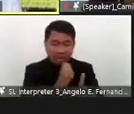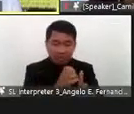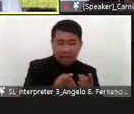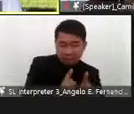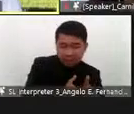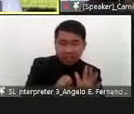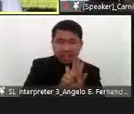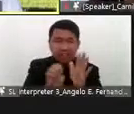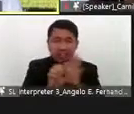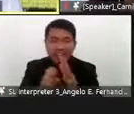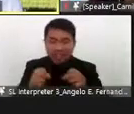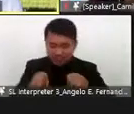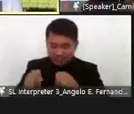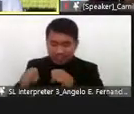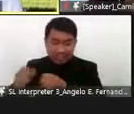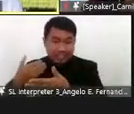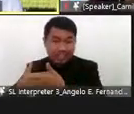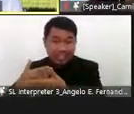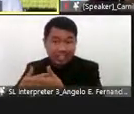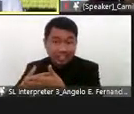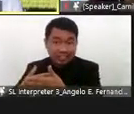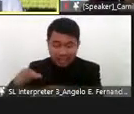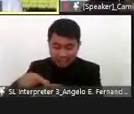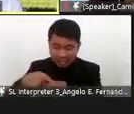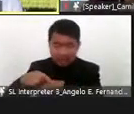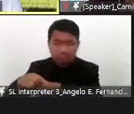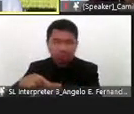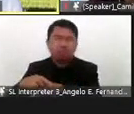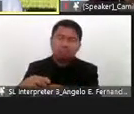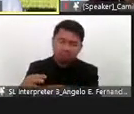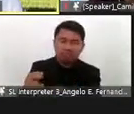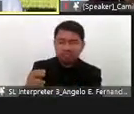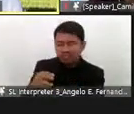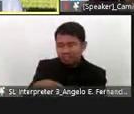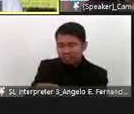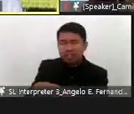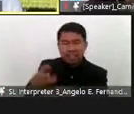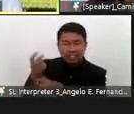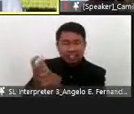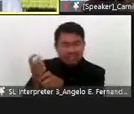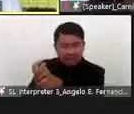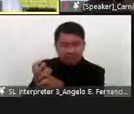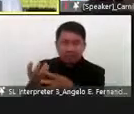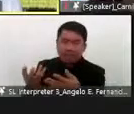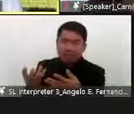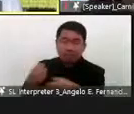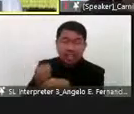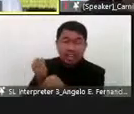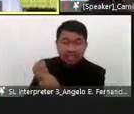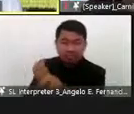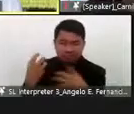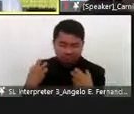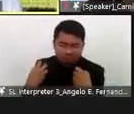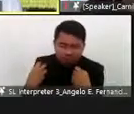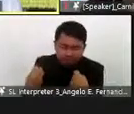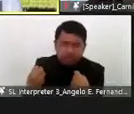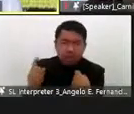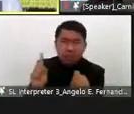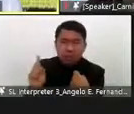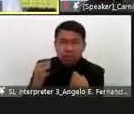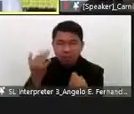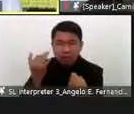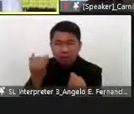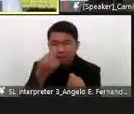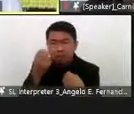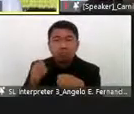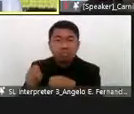thank goodness. That one's going to be hard to develop resilience for. As the sea level enters the lobbies, I